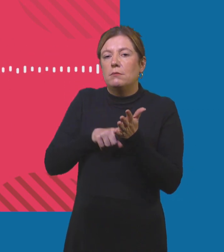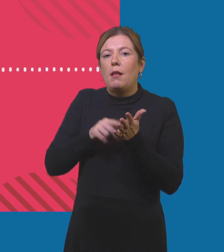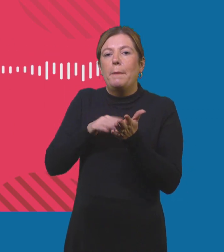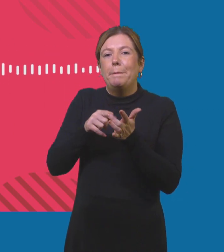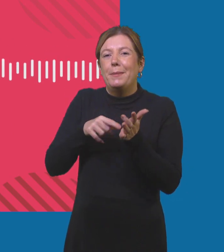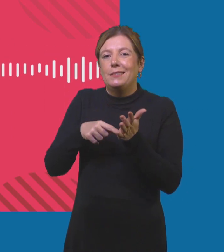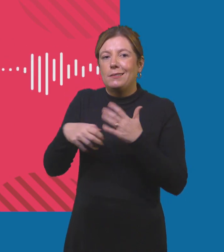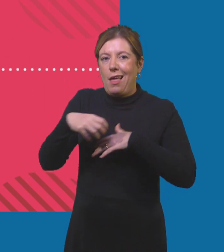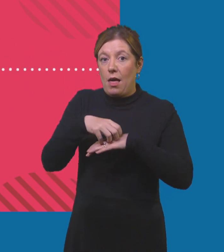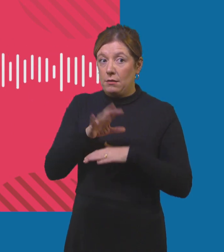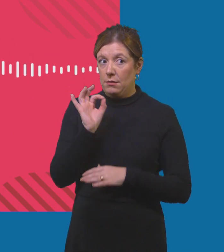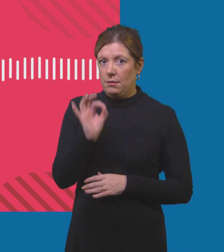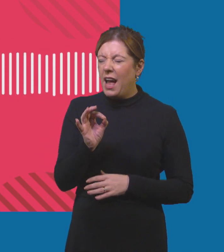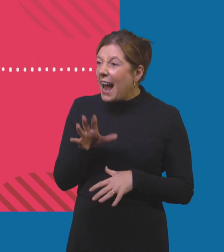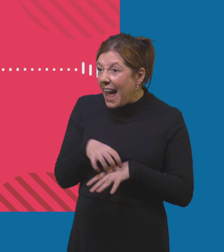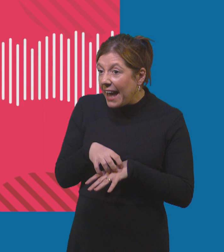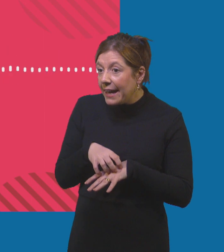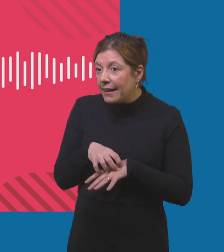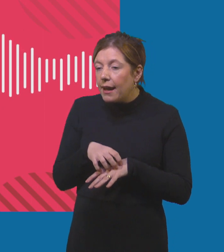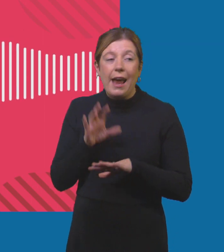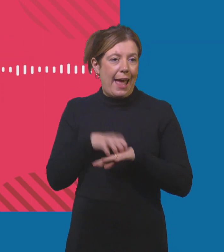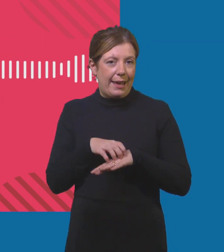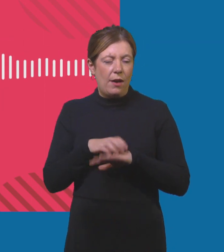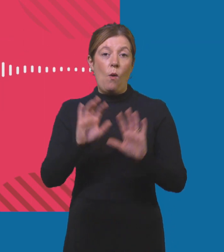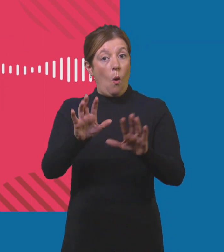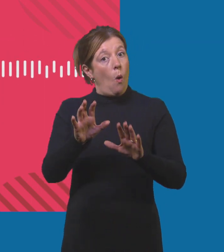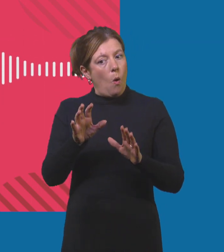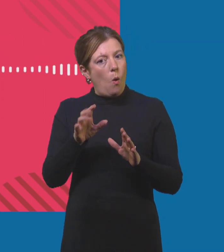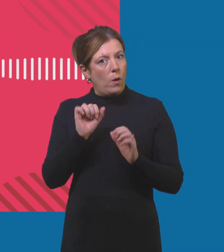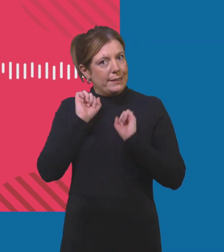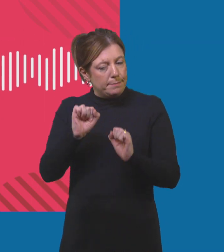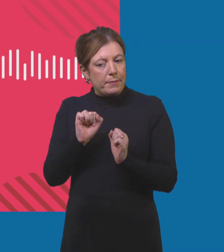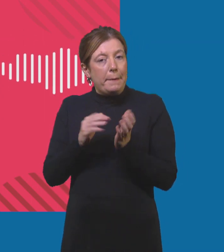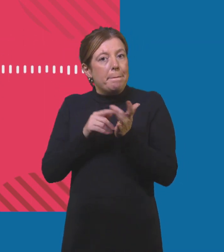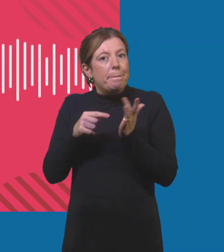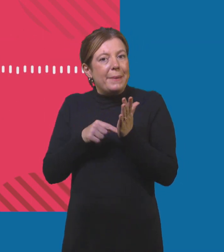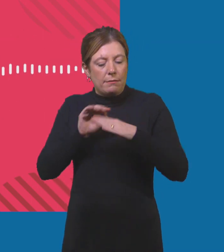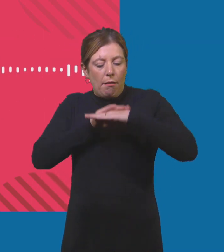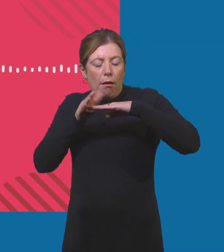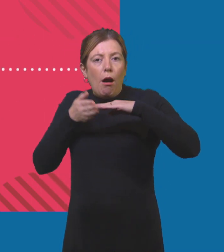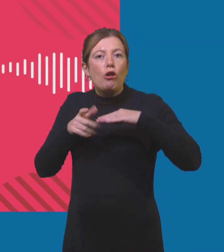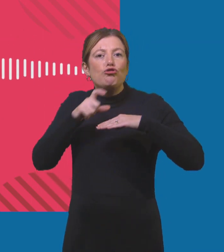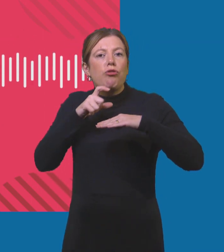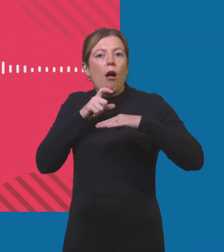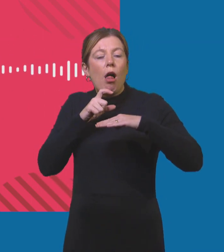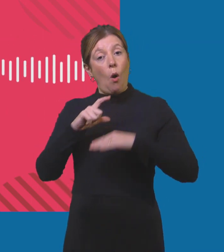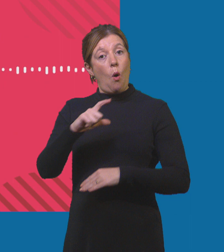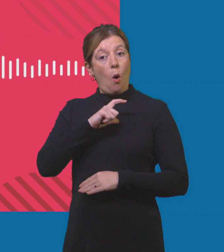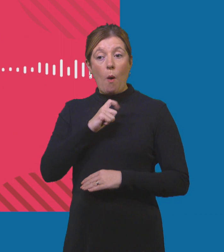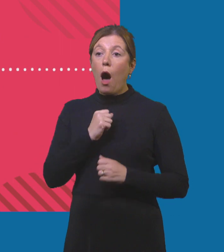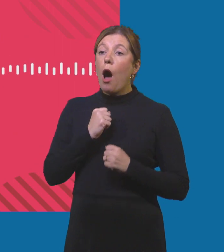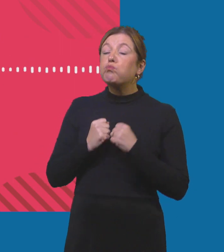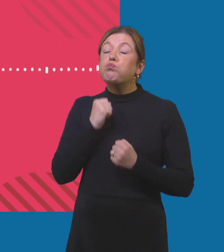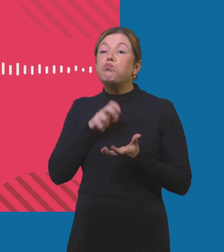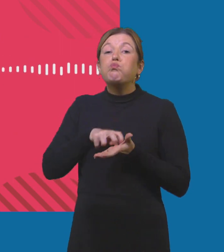It's for the Kendall mint cake. Cake. Yeah. Always cake. Well, no, Kendall mint cake is like mint, isn't it? It's covered in chocolate. It's to give ramblers or hikers